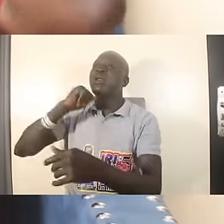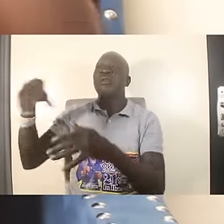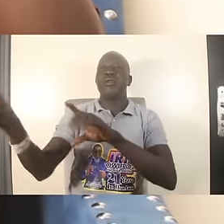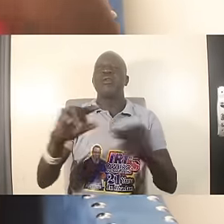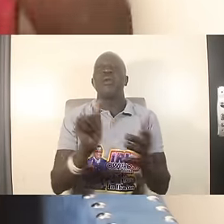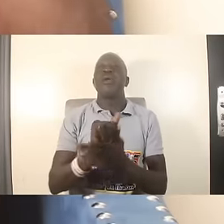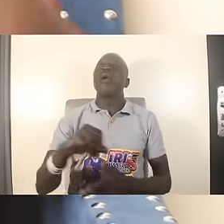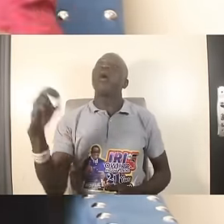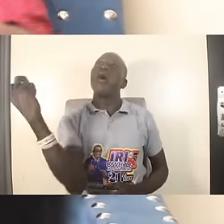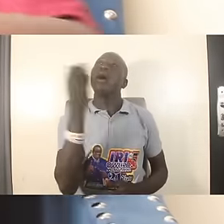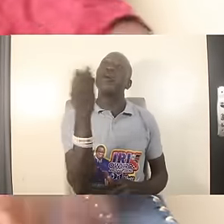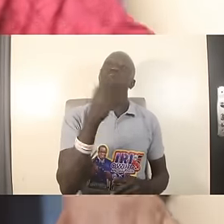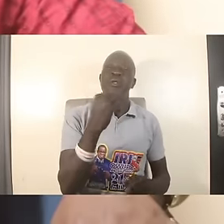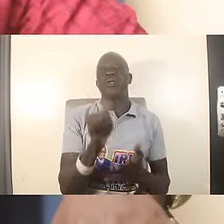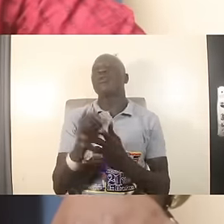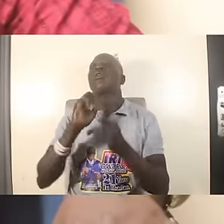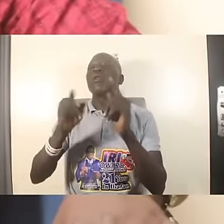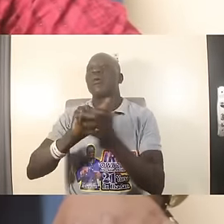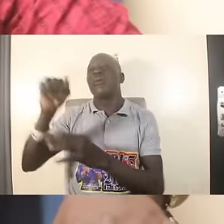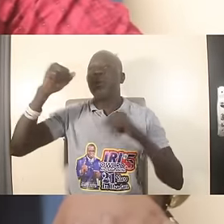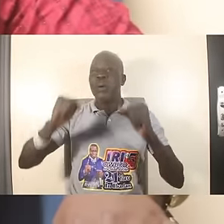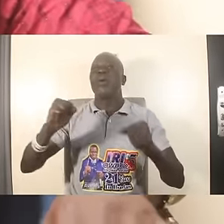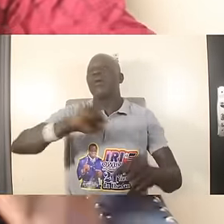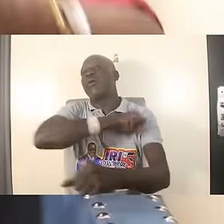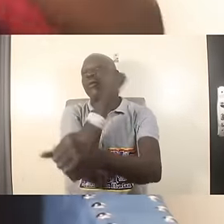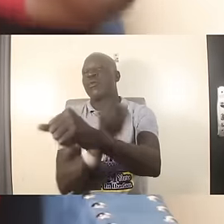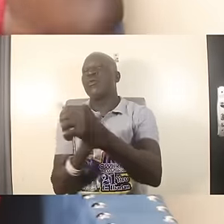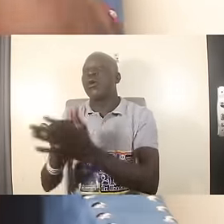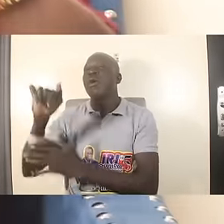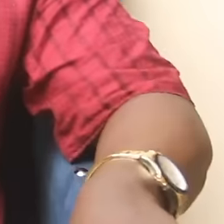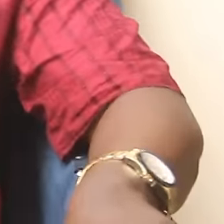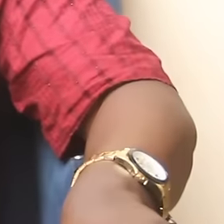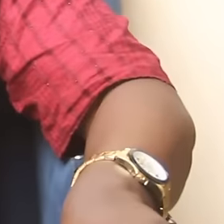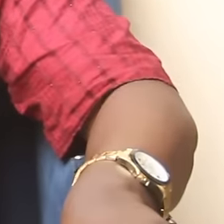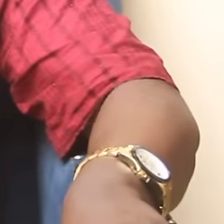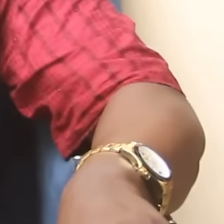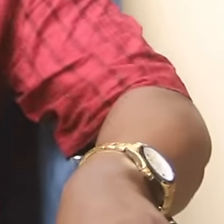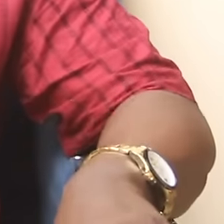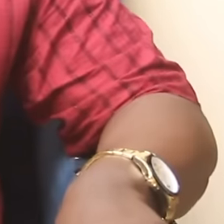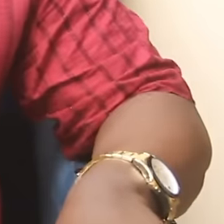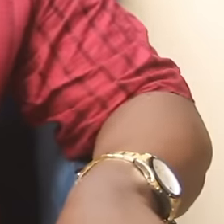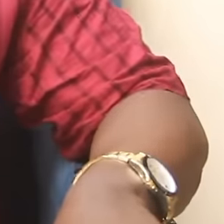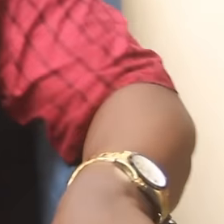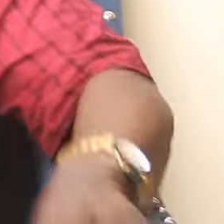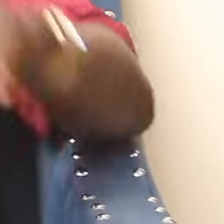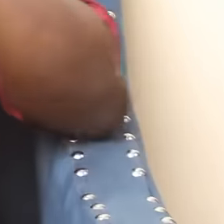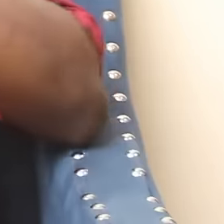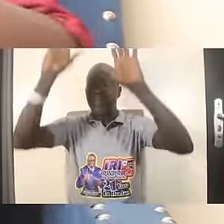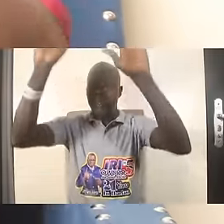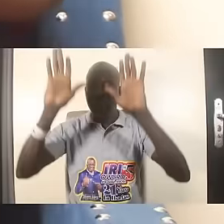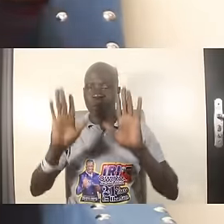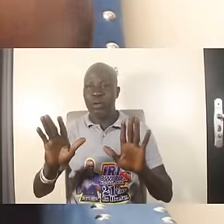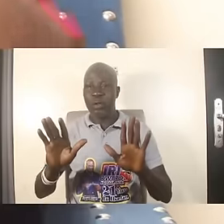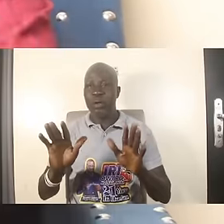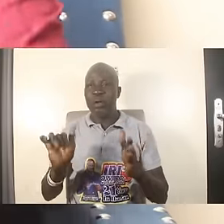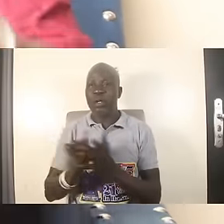move. Mo so ni pa agbara Olorun. I am talking about the power of God. Awon elele agbara to mo se iyanu the power that do